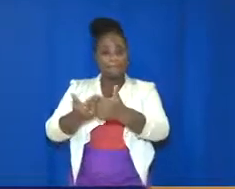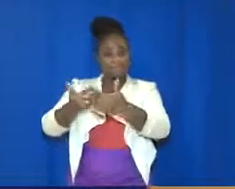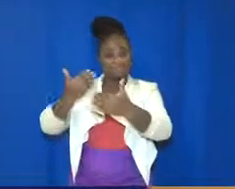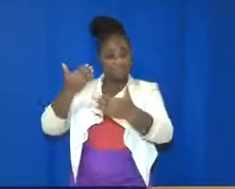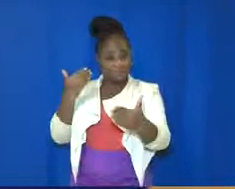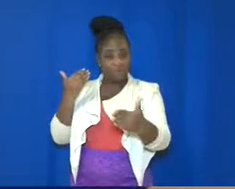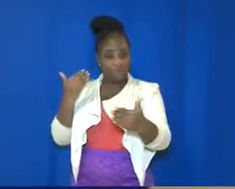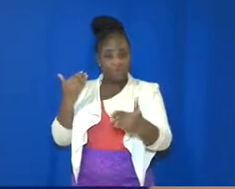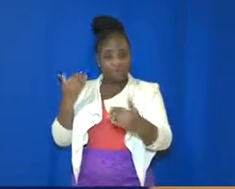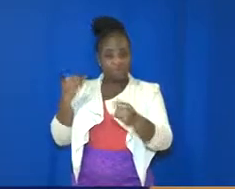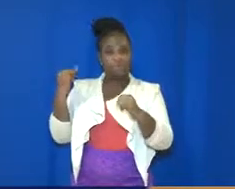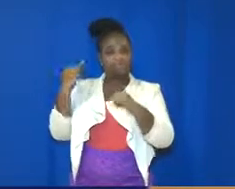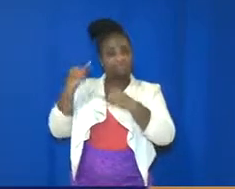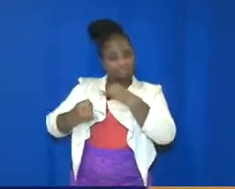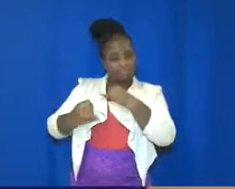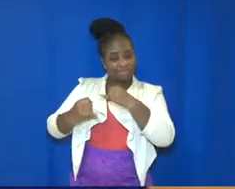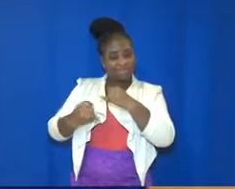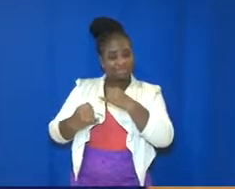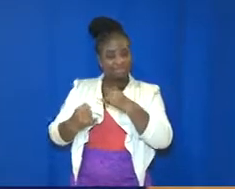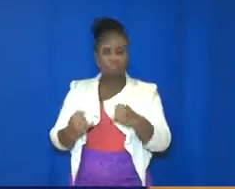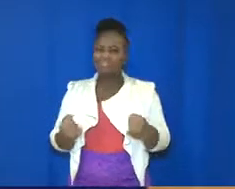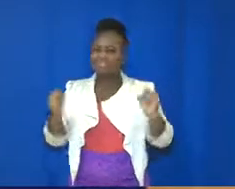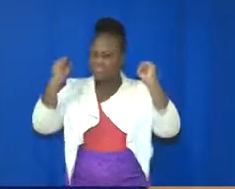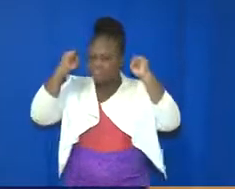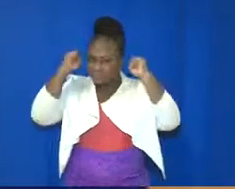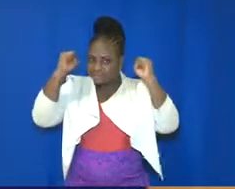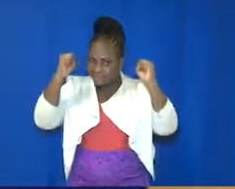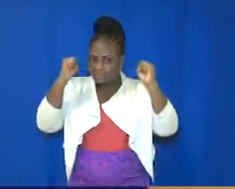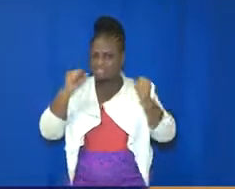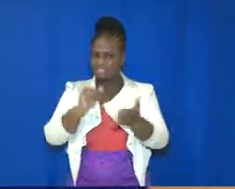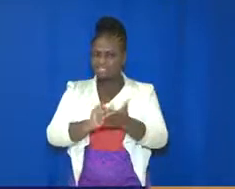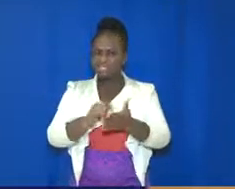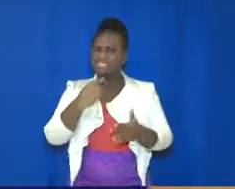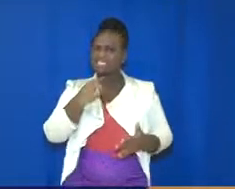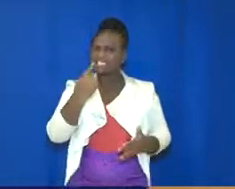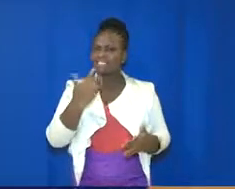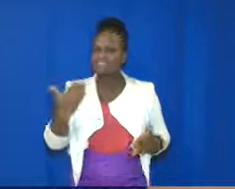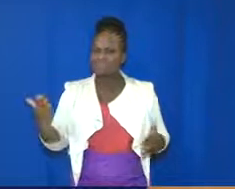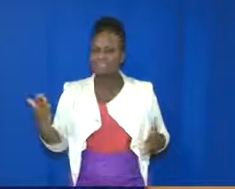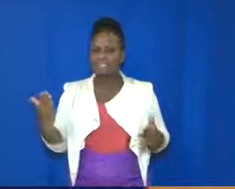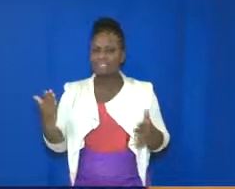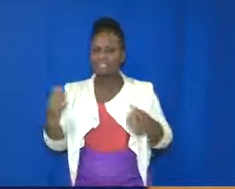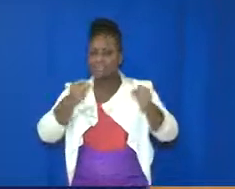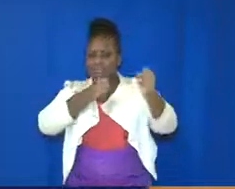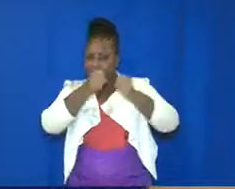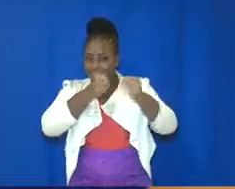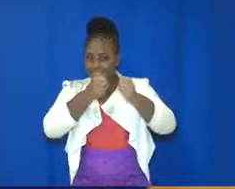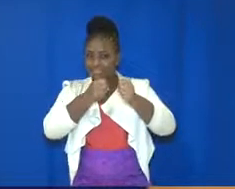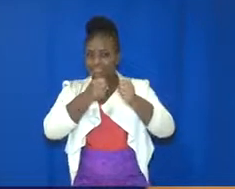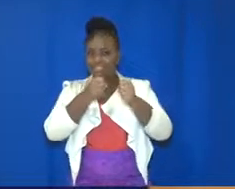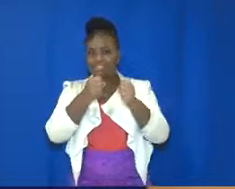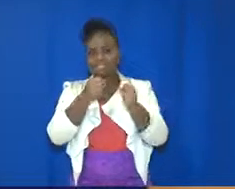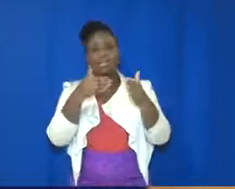Before bringing this address to an end, it is critical that I raise one significant side of the fight against